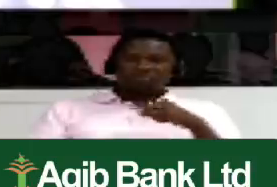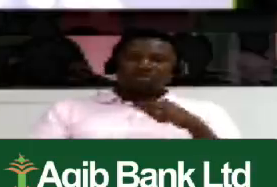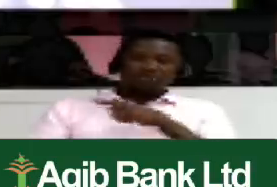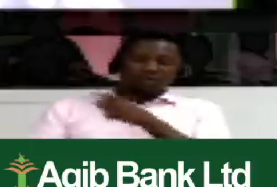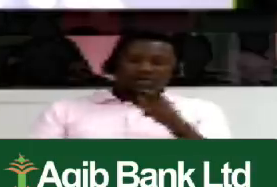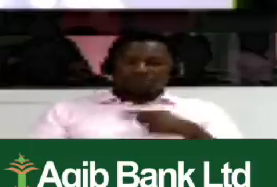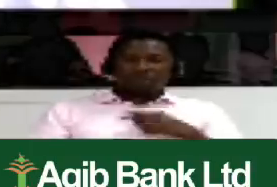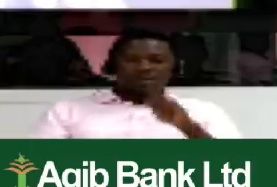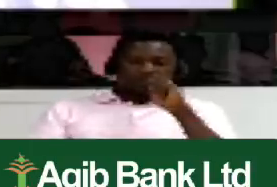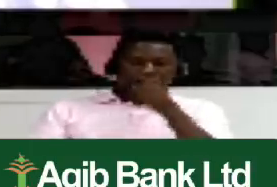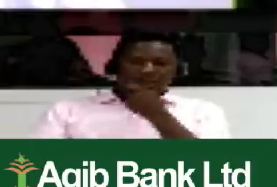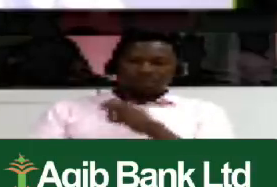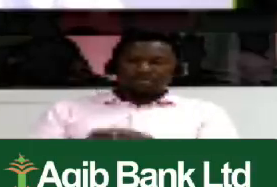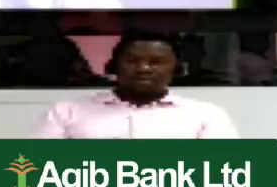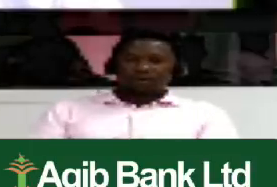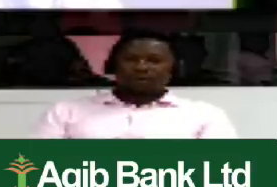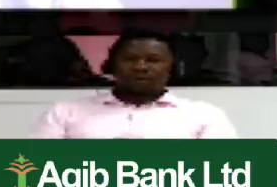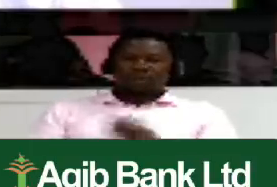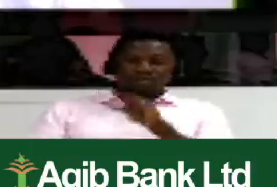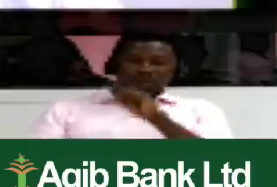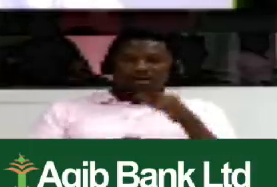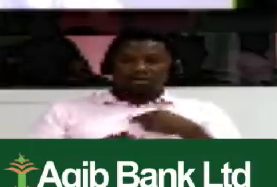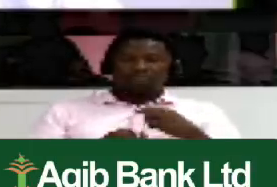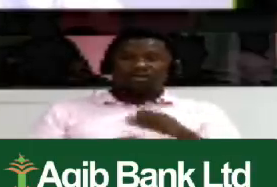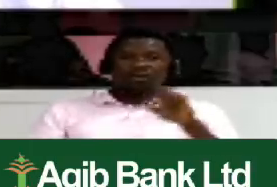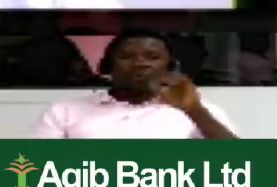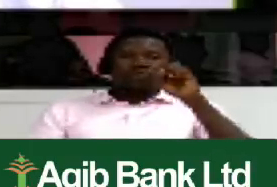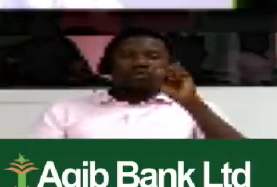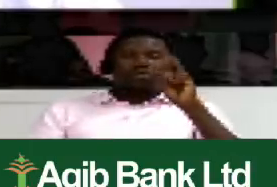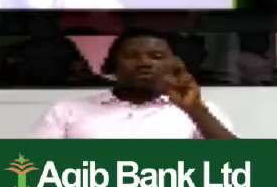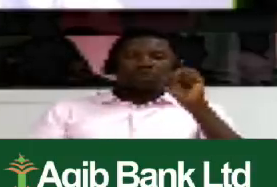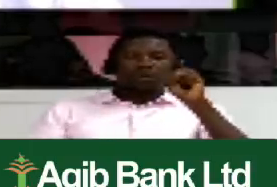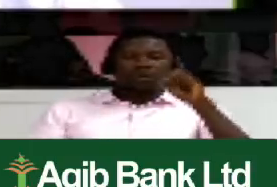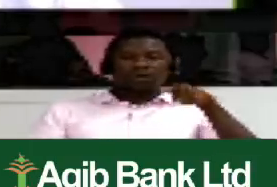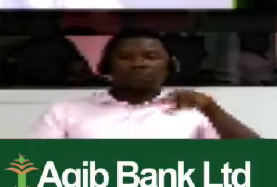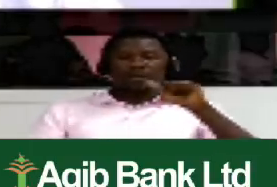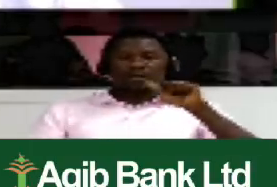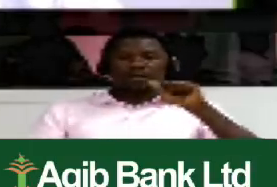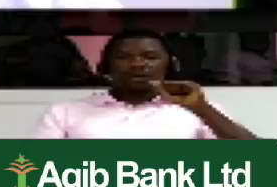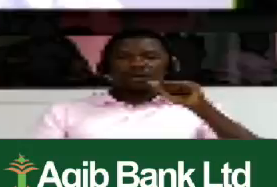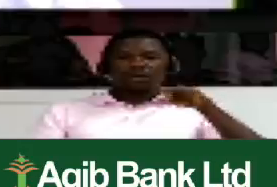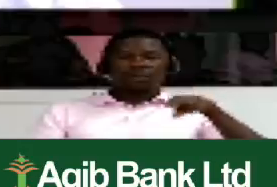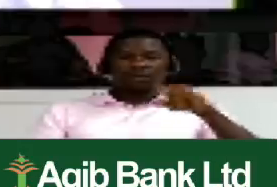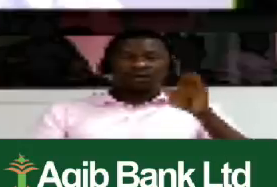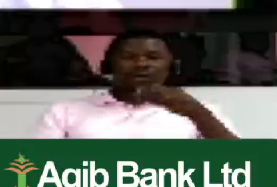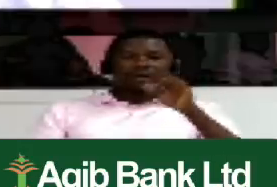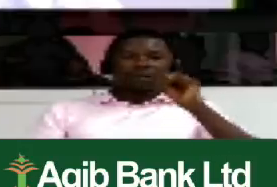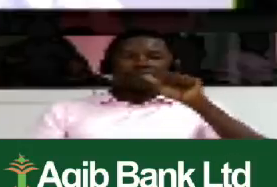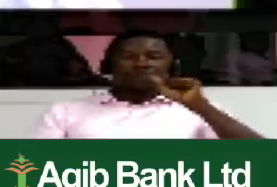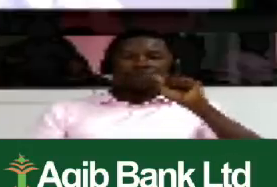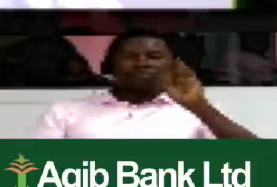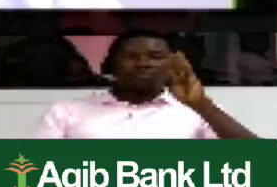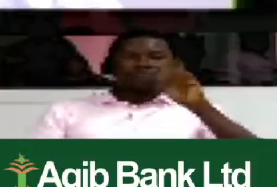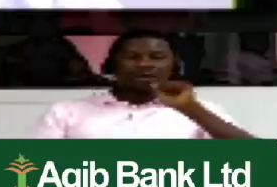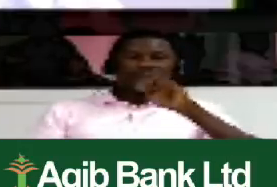Can you tell us those names? Usman Sabali is one of them, from Brikamaba, was only 15 years